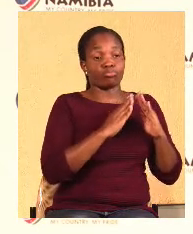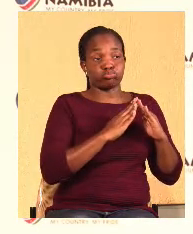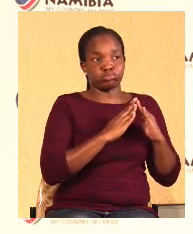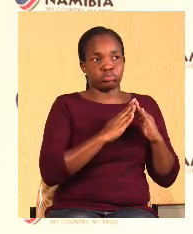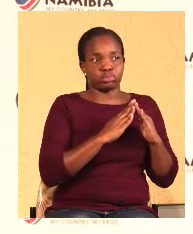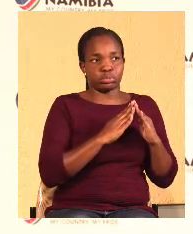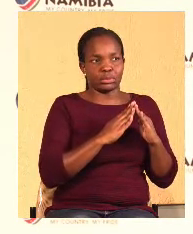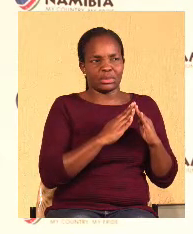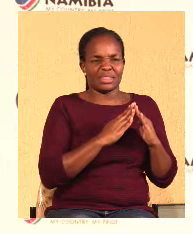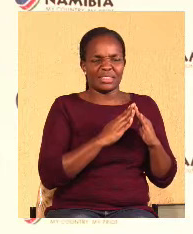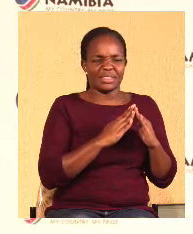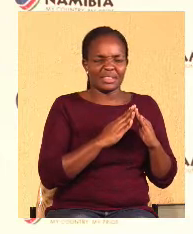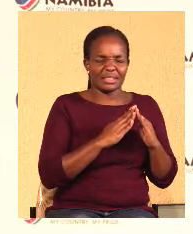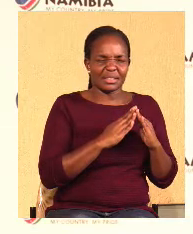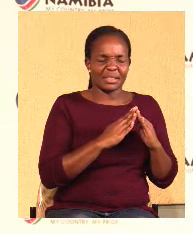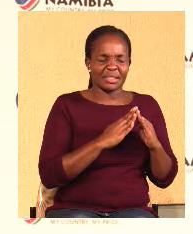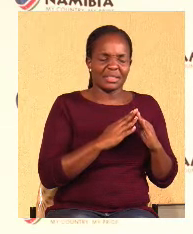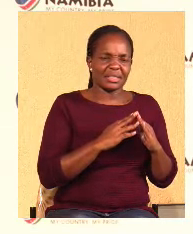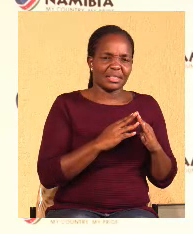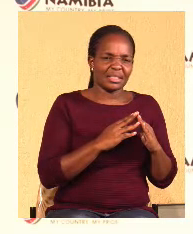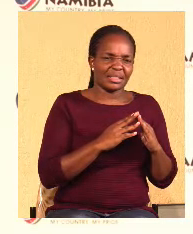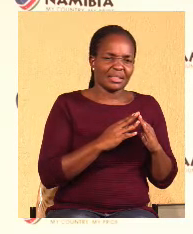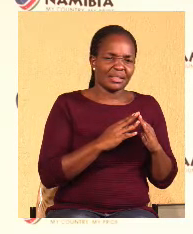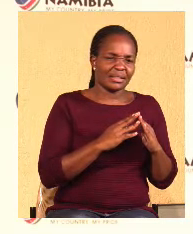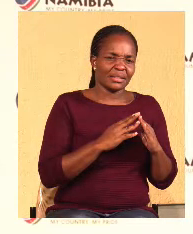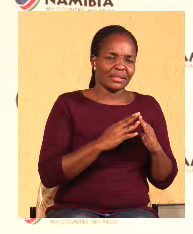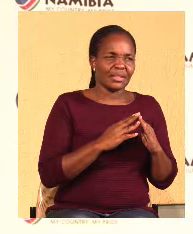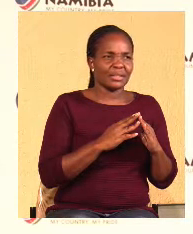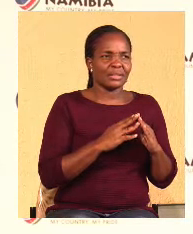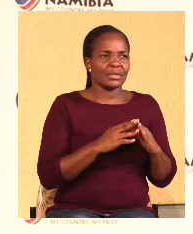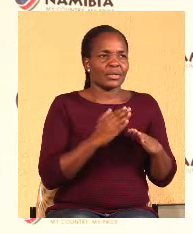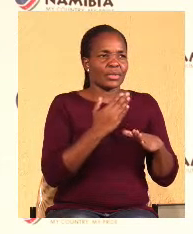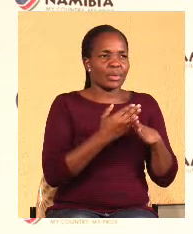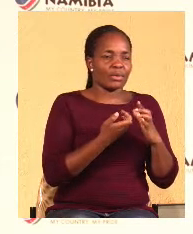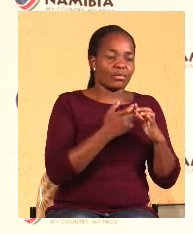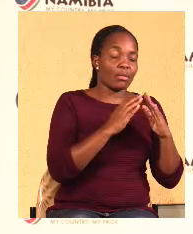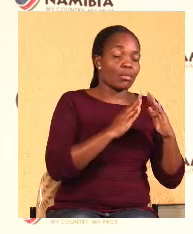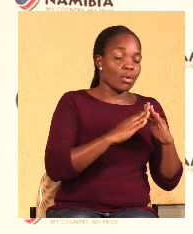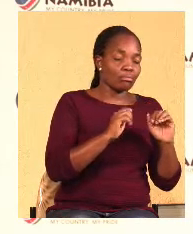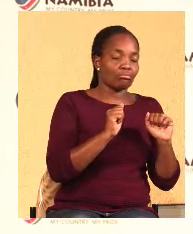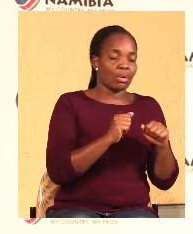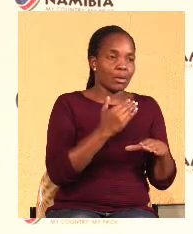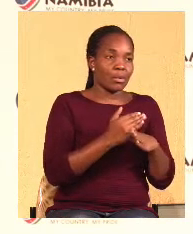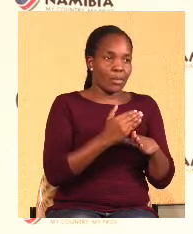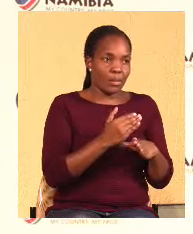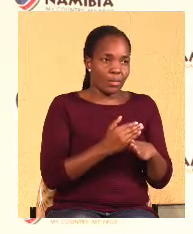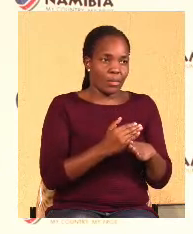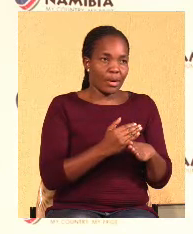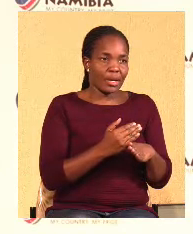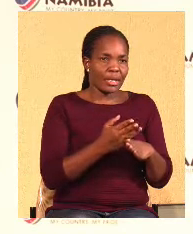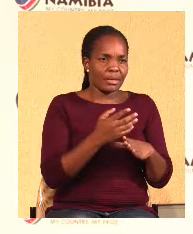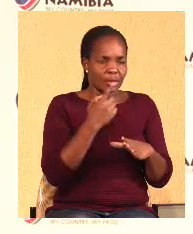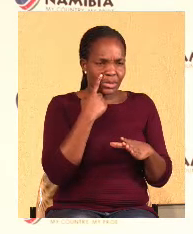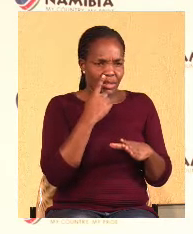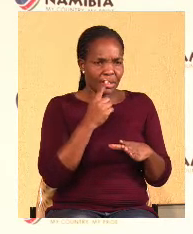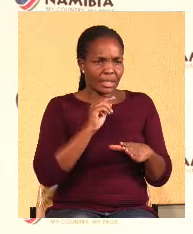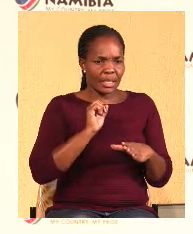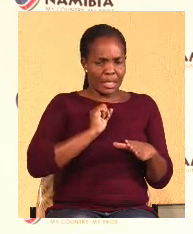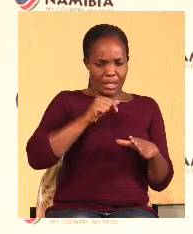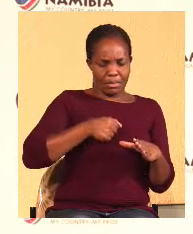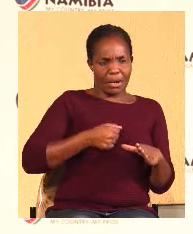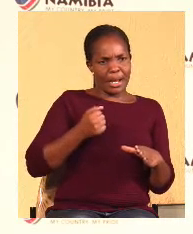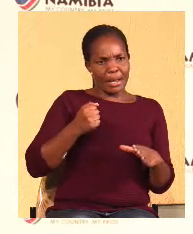spray paintings and these people. They have 3-4 cars at home that they are working on. If the police find a son and a father just busy